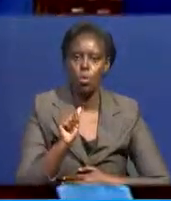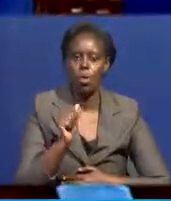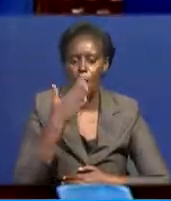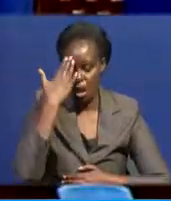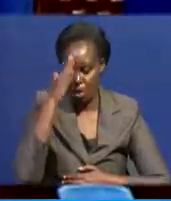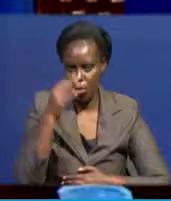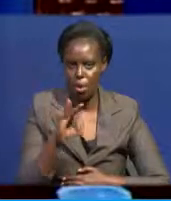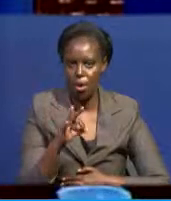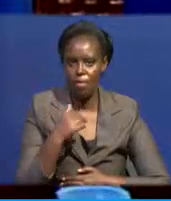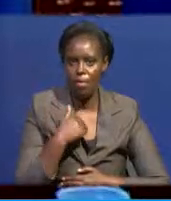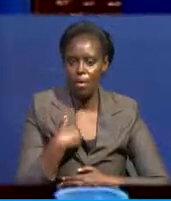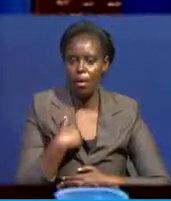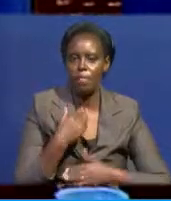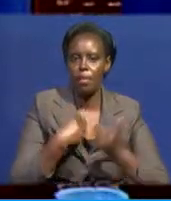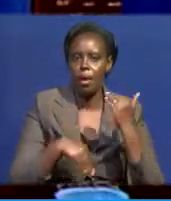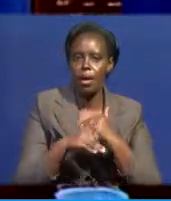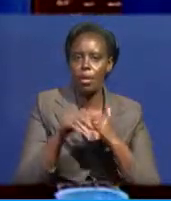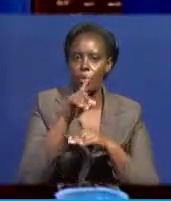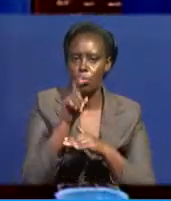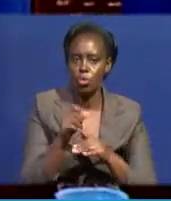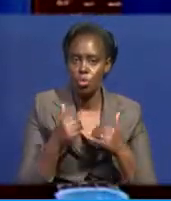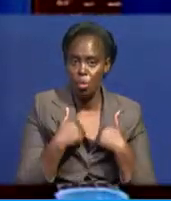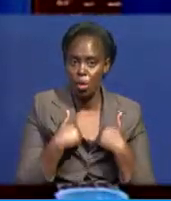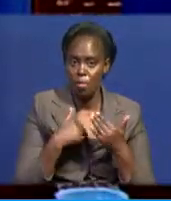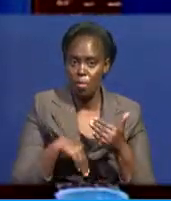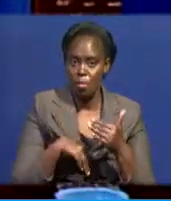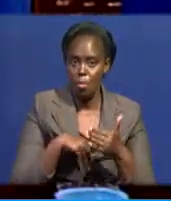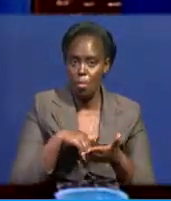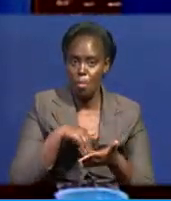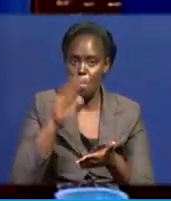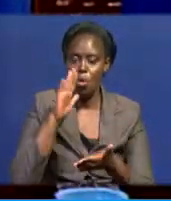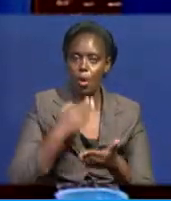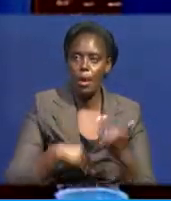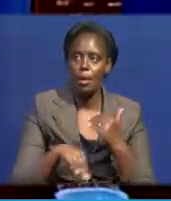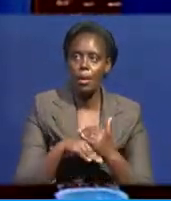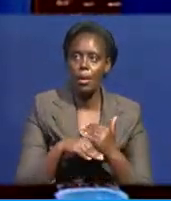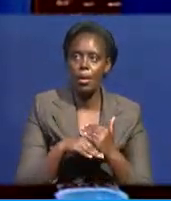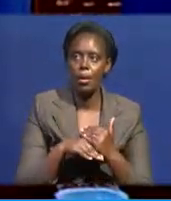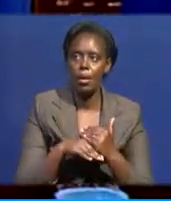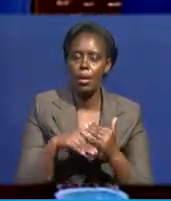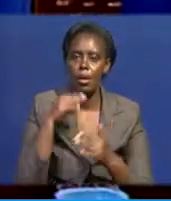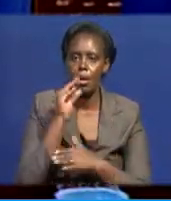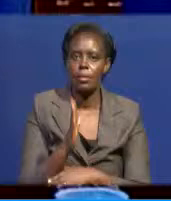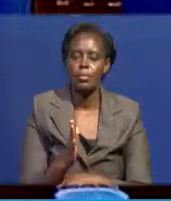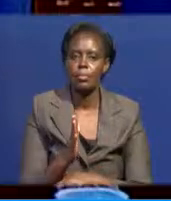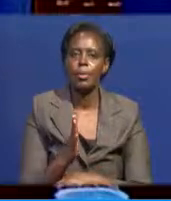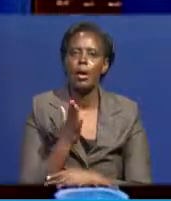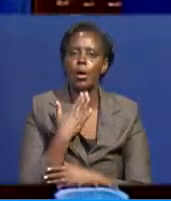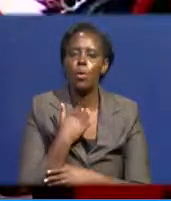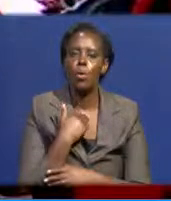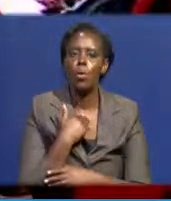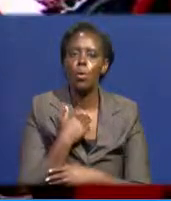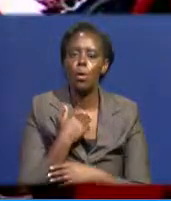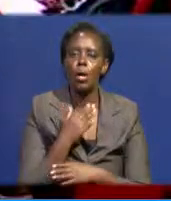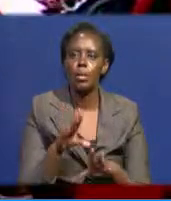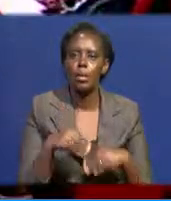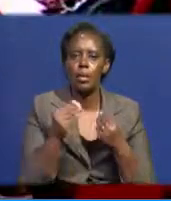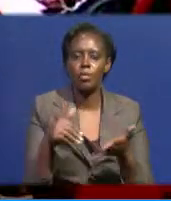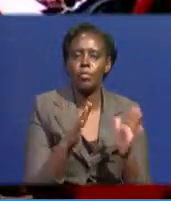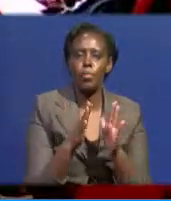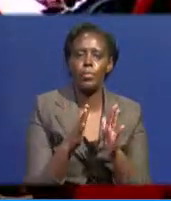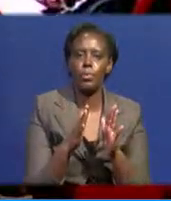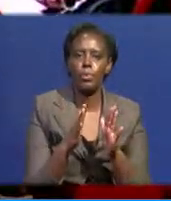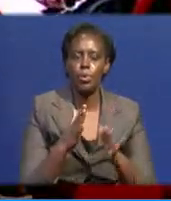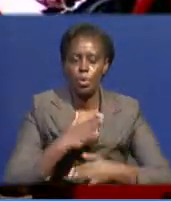know whether you have a supplementary question. With your indulgence, Mr. Speaker, yes. I want to donate my chance to